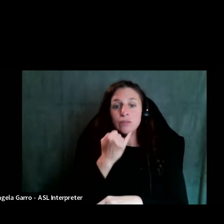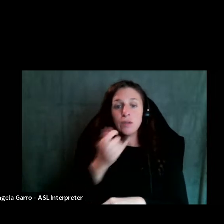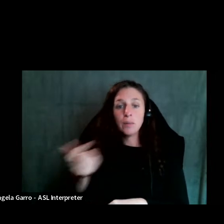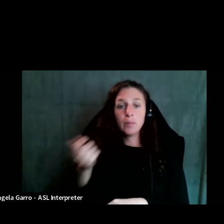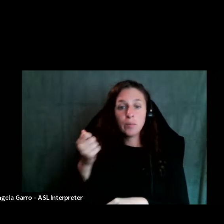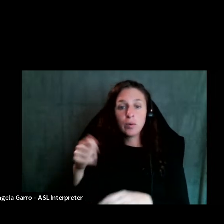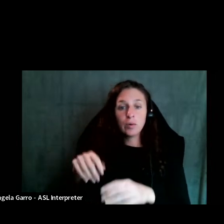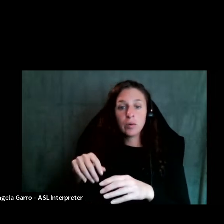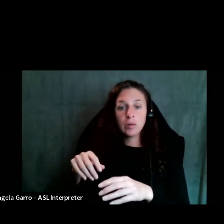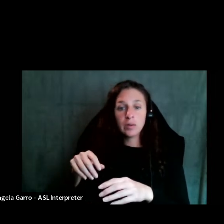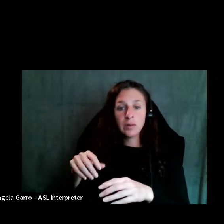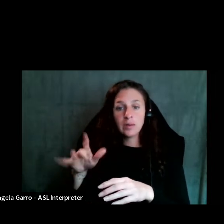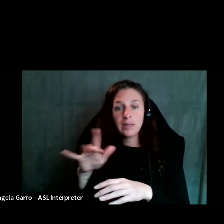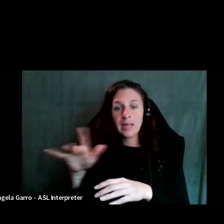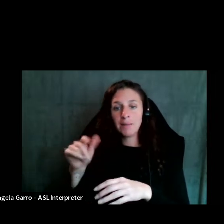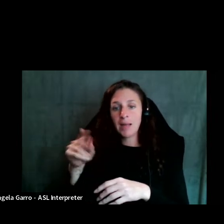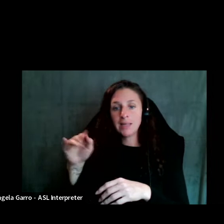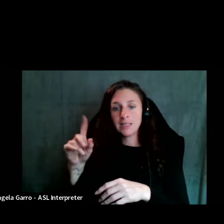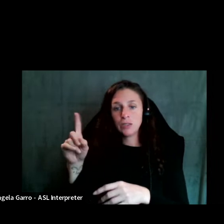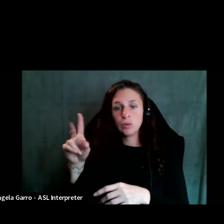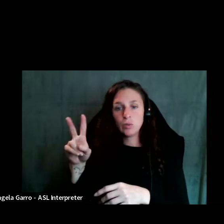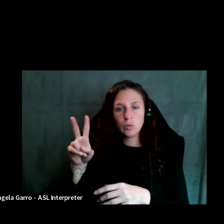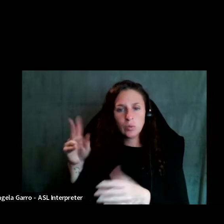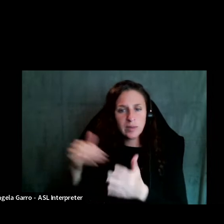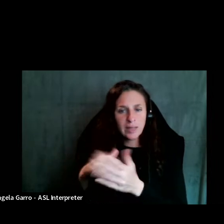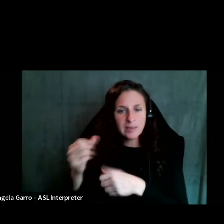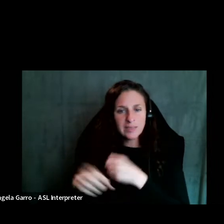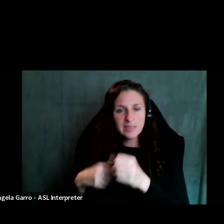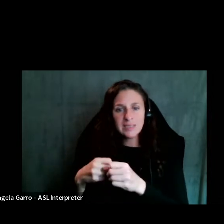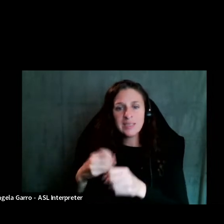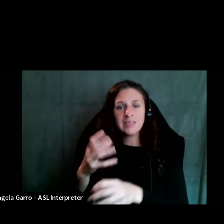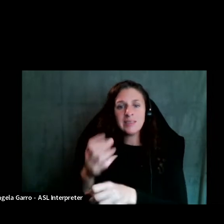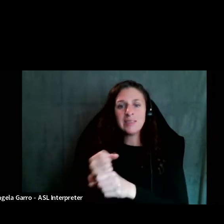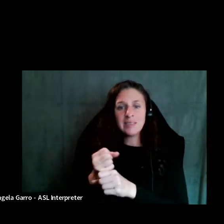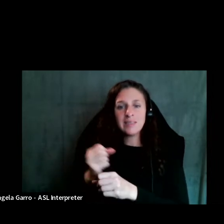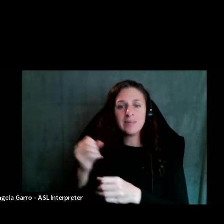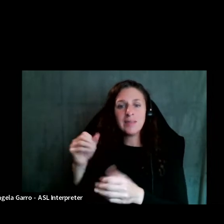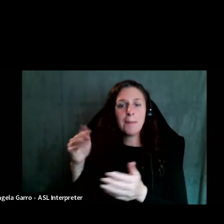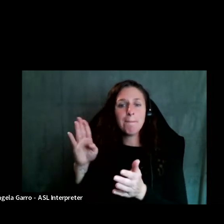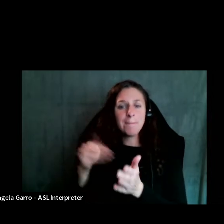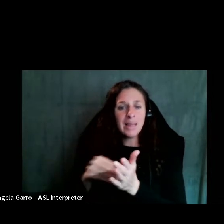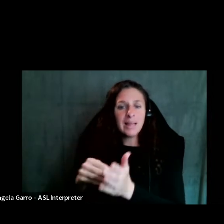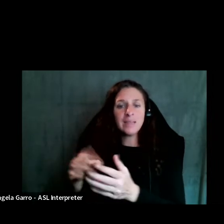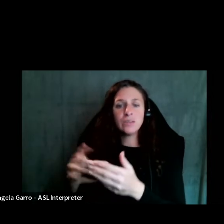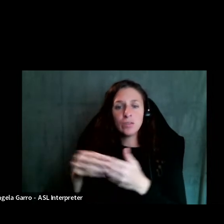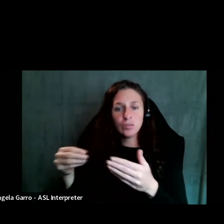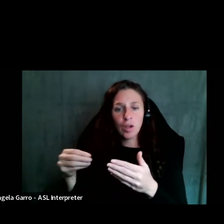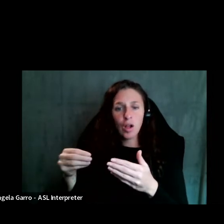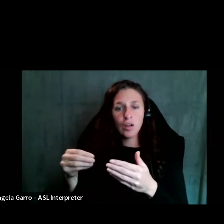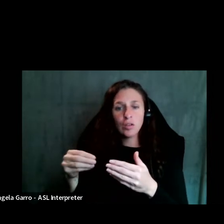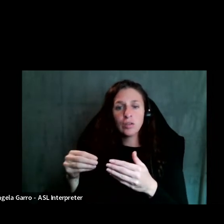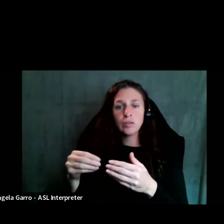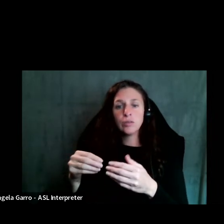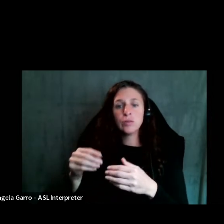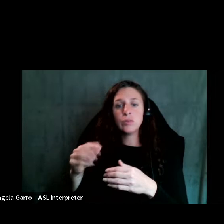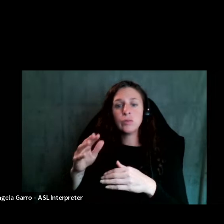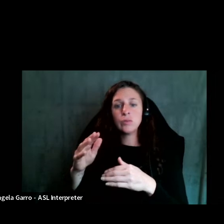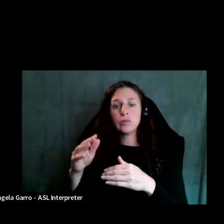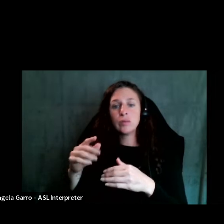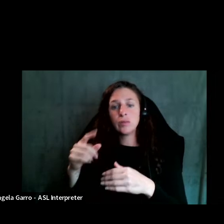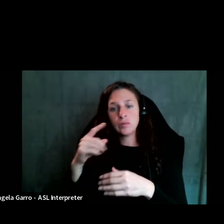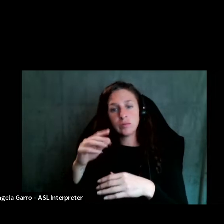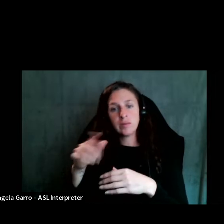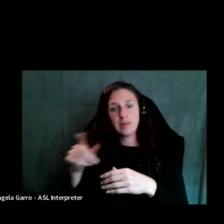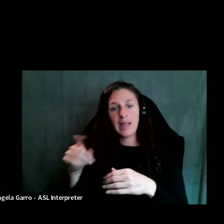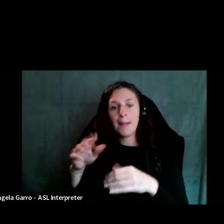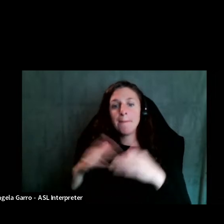ago. The Palestinians received billions of dollars and could have built paradise over there, but instead they built over 3,200 miles